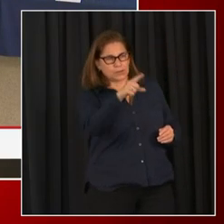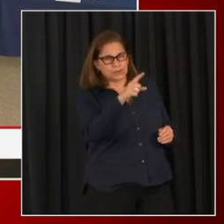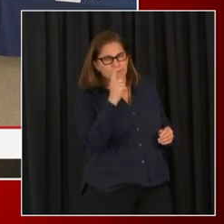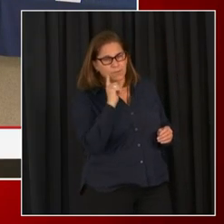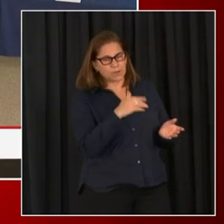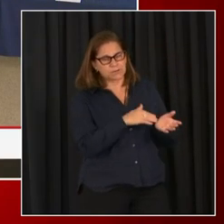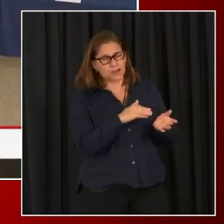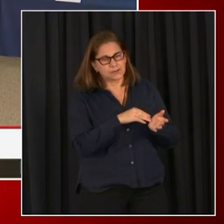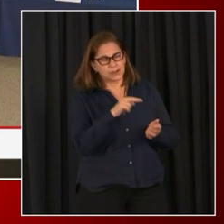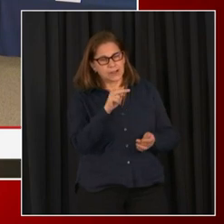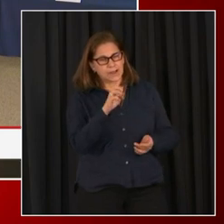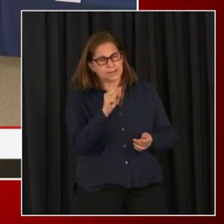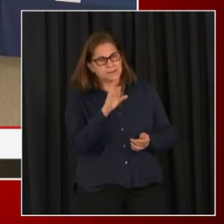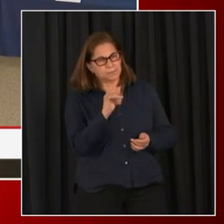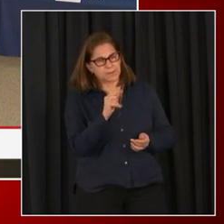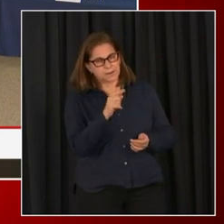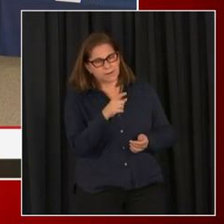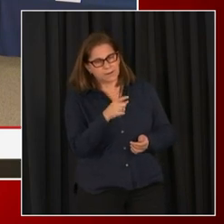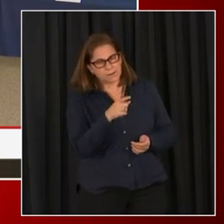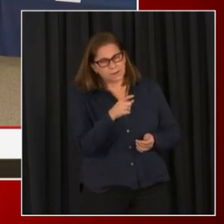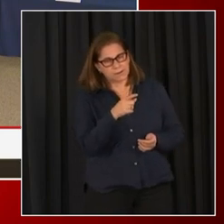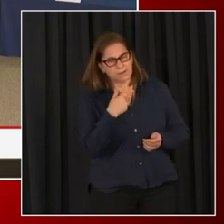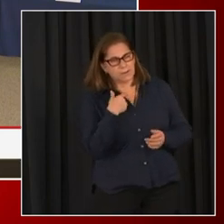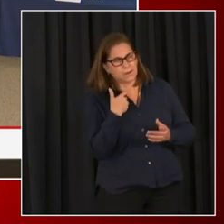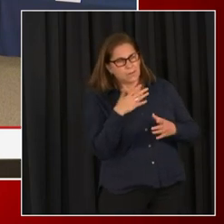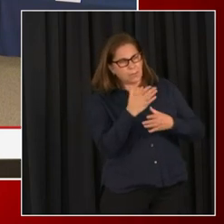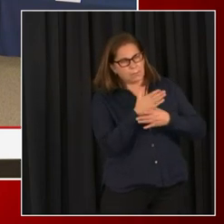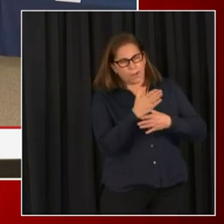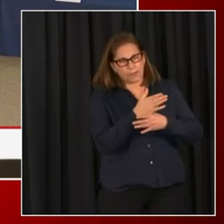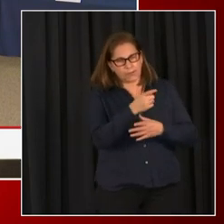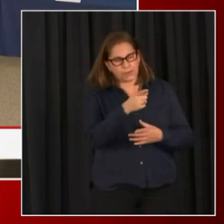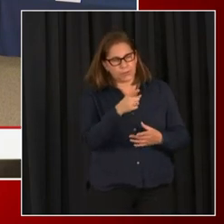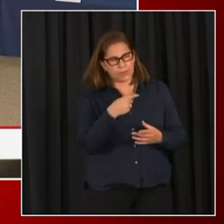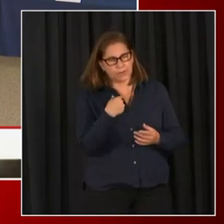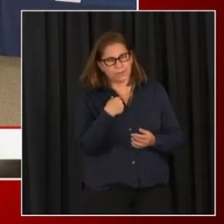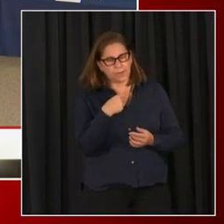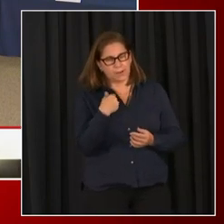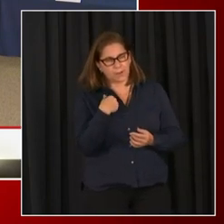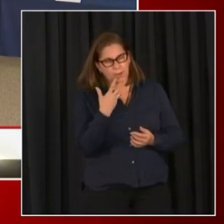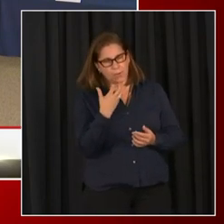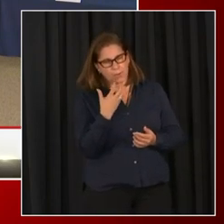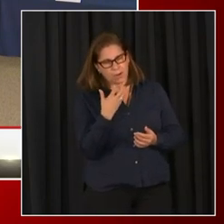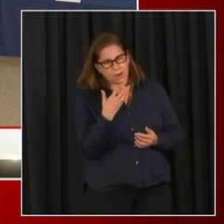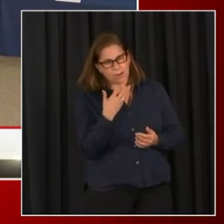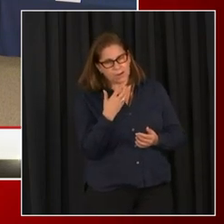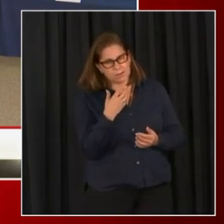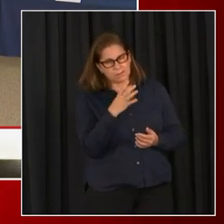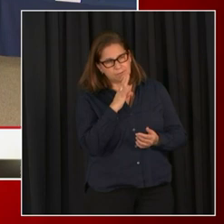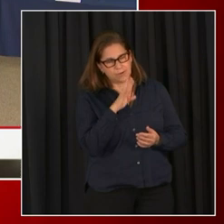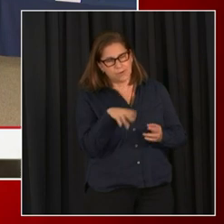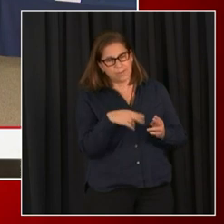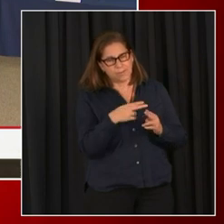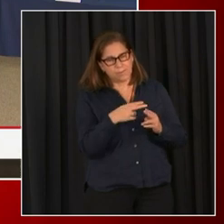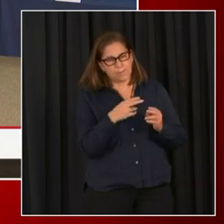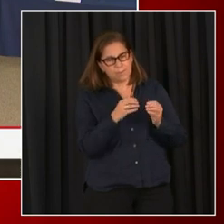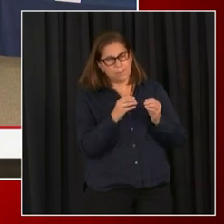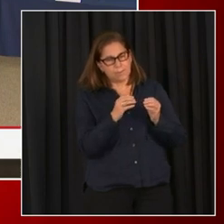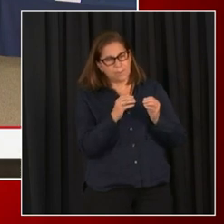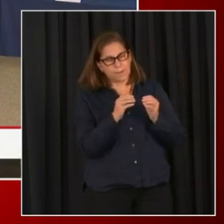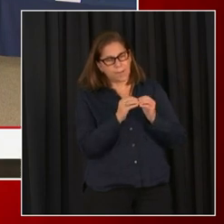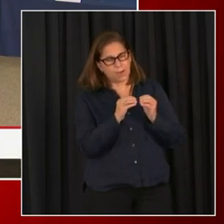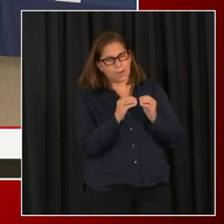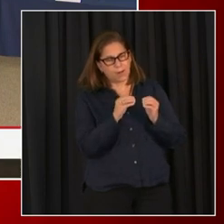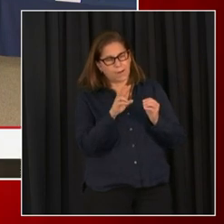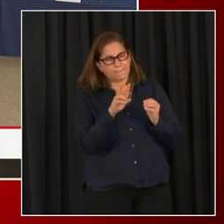please expound on just the vaccine confidence? I know that you said that a lot of attention will be placed on